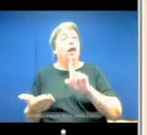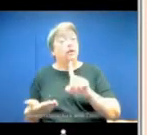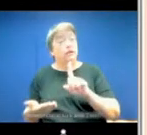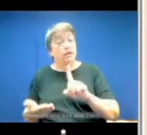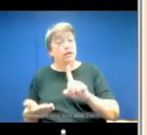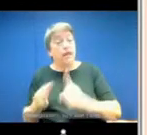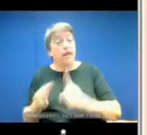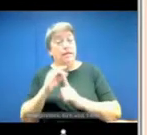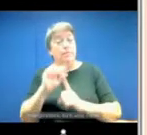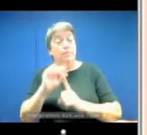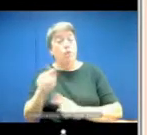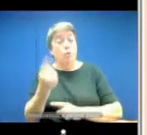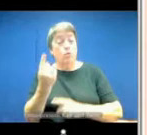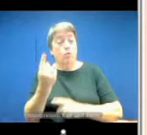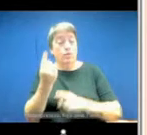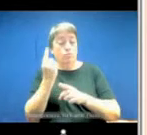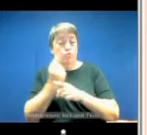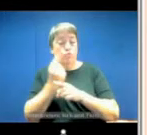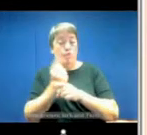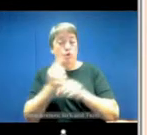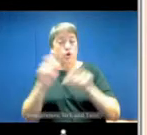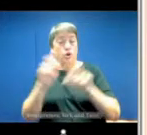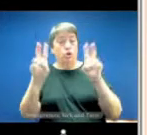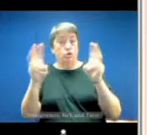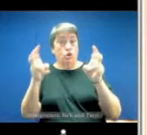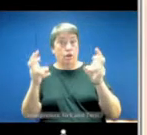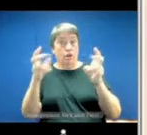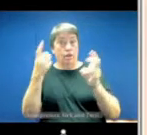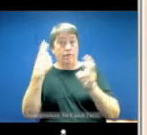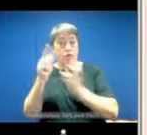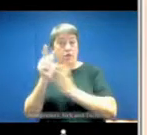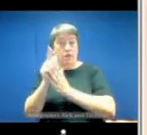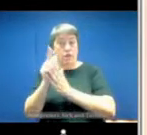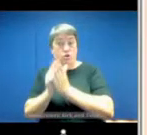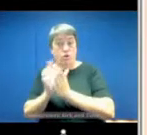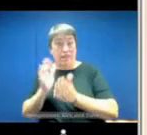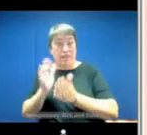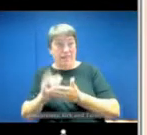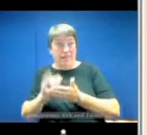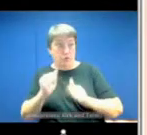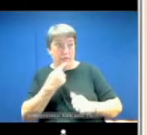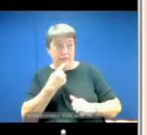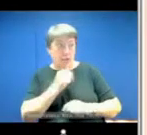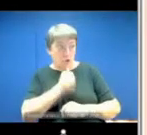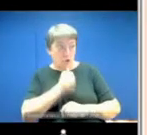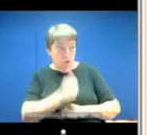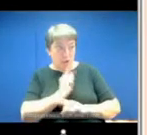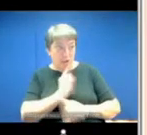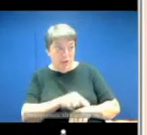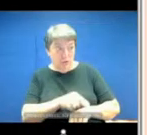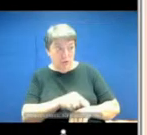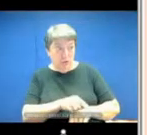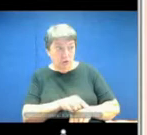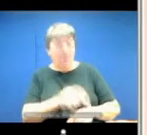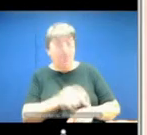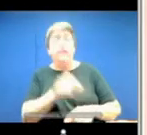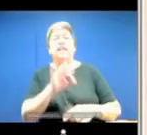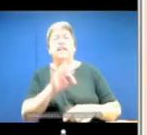topic for an attorney to instruct a witness not to answer a question is if it relates to privilege.